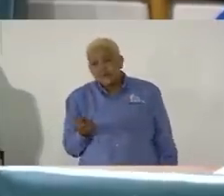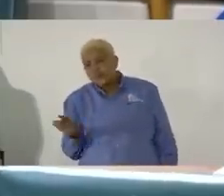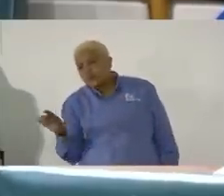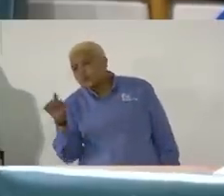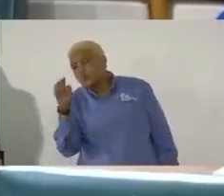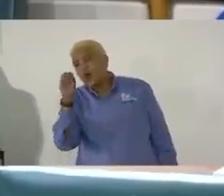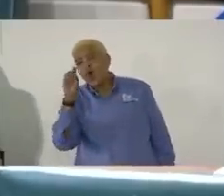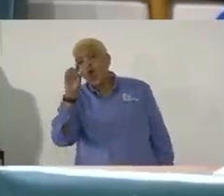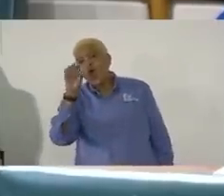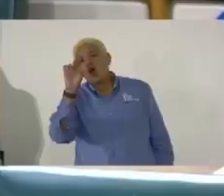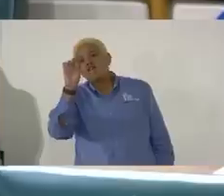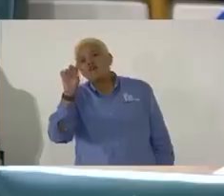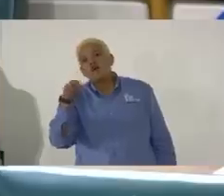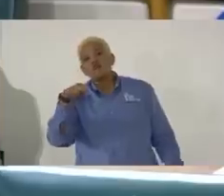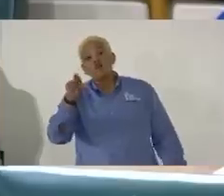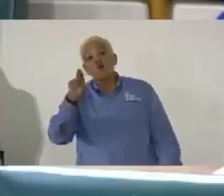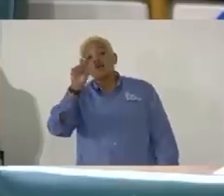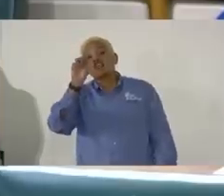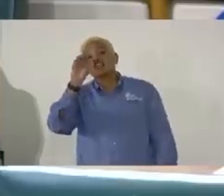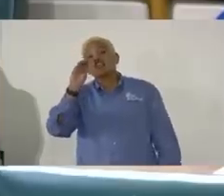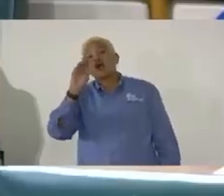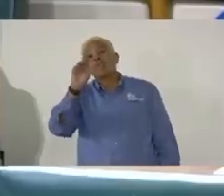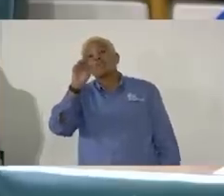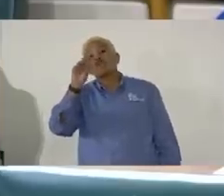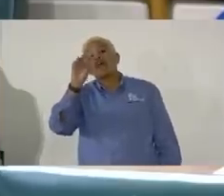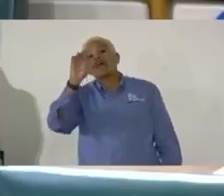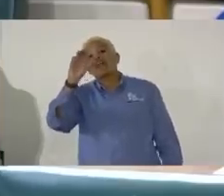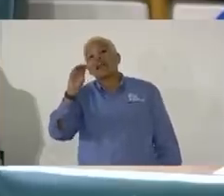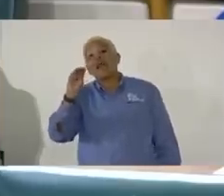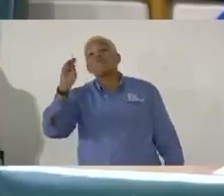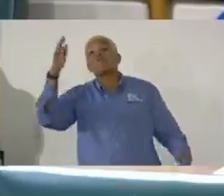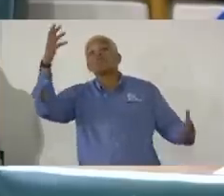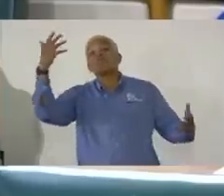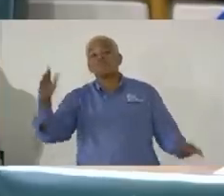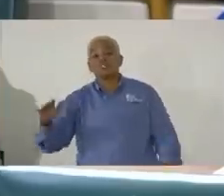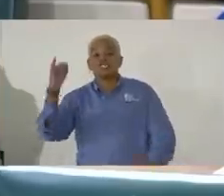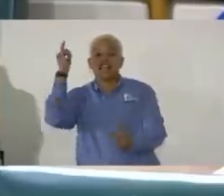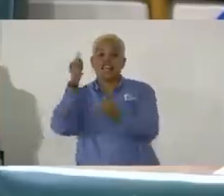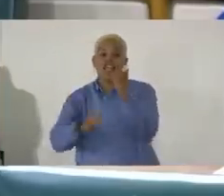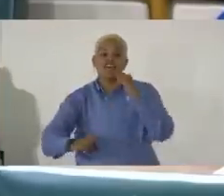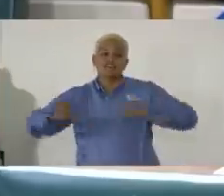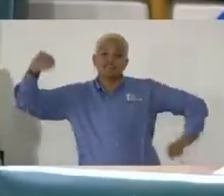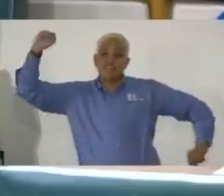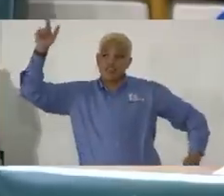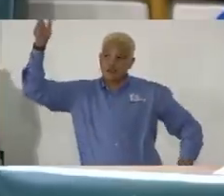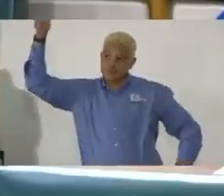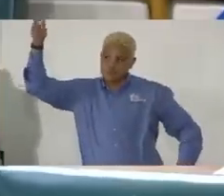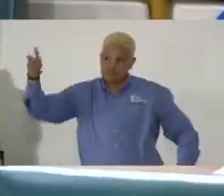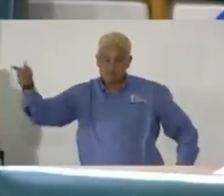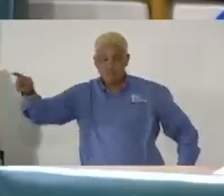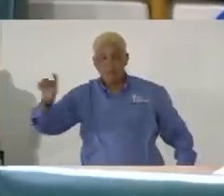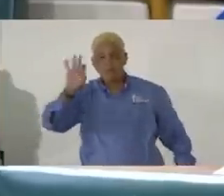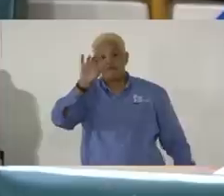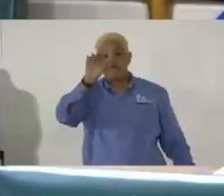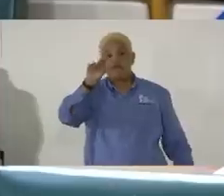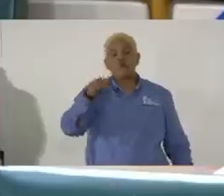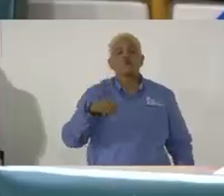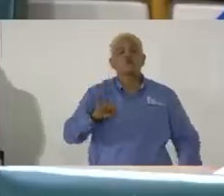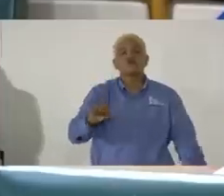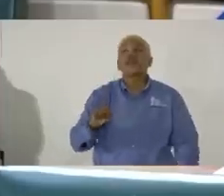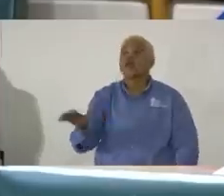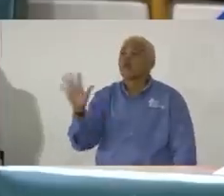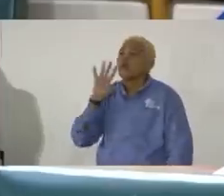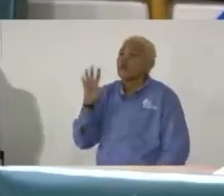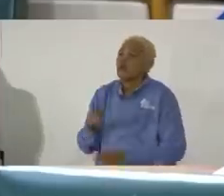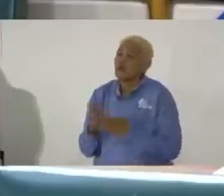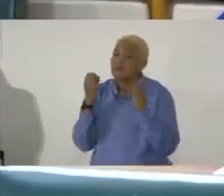Road, then to Tom Redcombe, and end up in the National Stadium car park. The float and street parade will include a